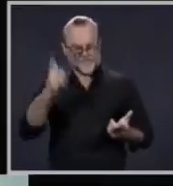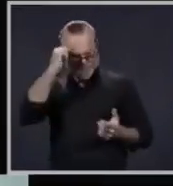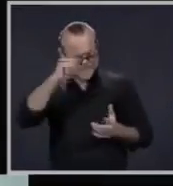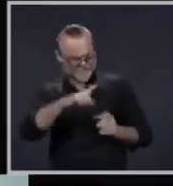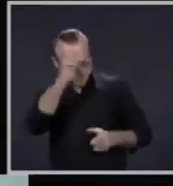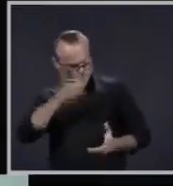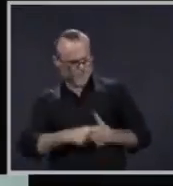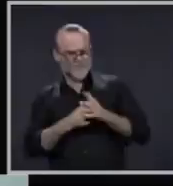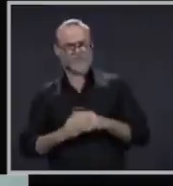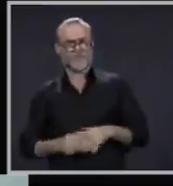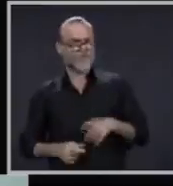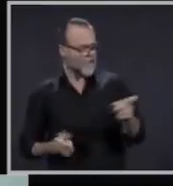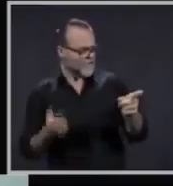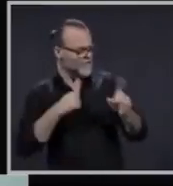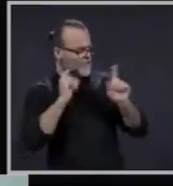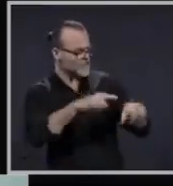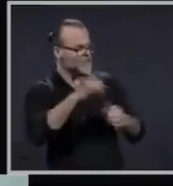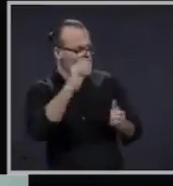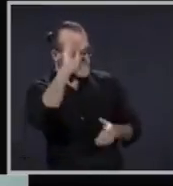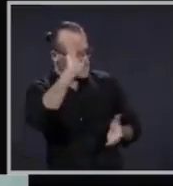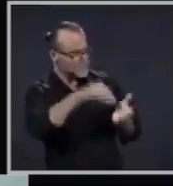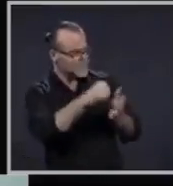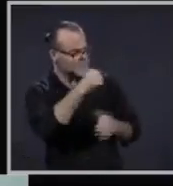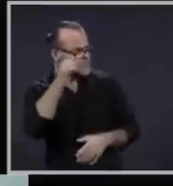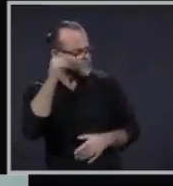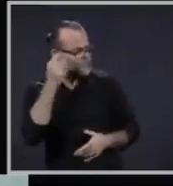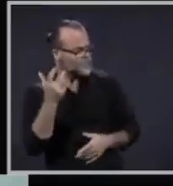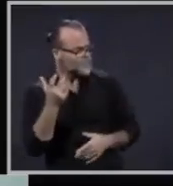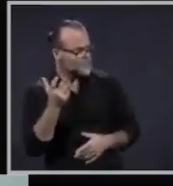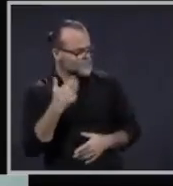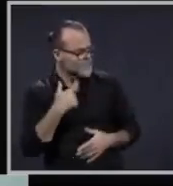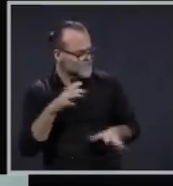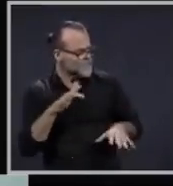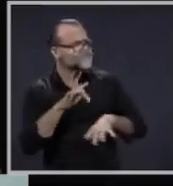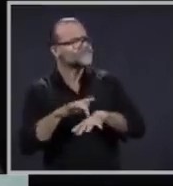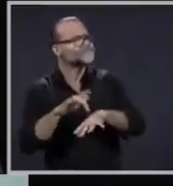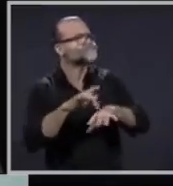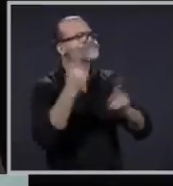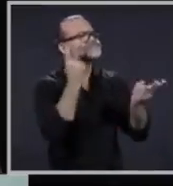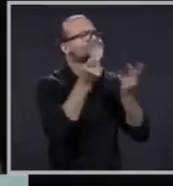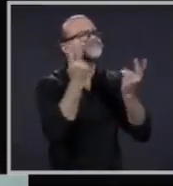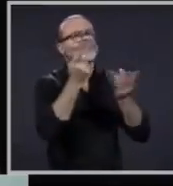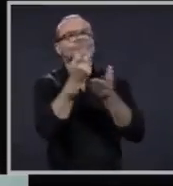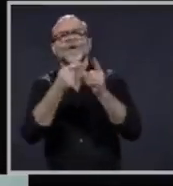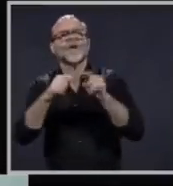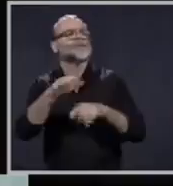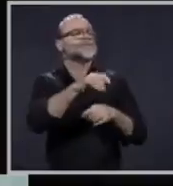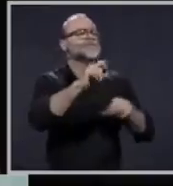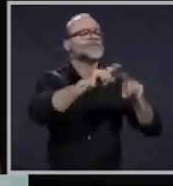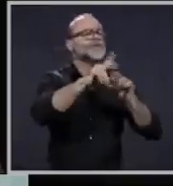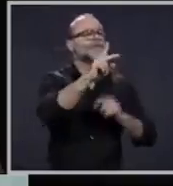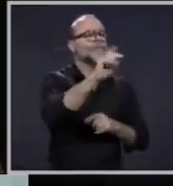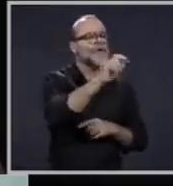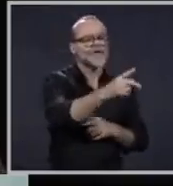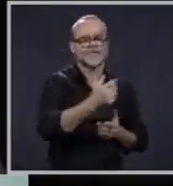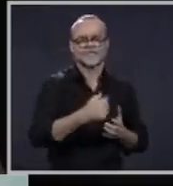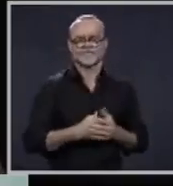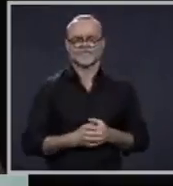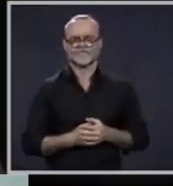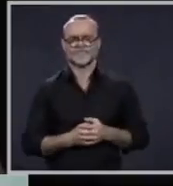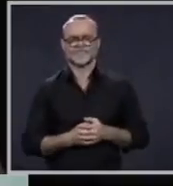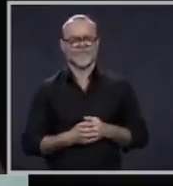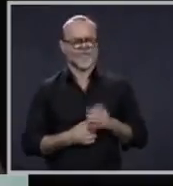in parks to respect the 2 meters, and if they are close, also to use